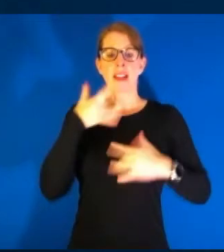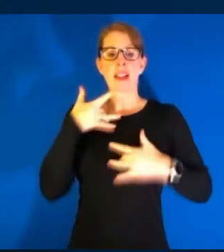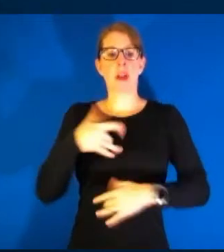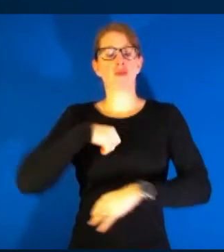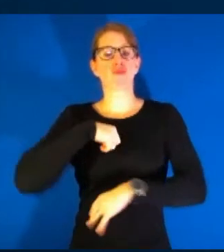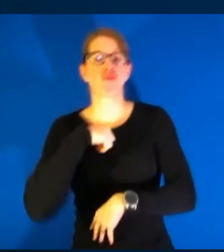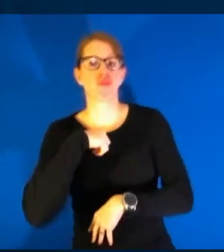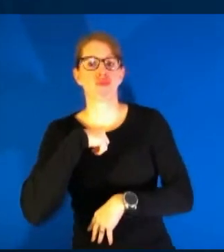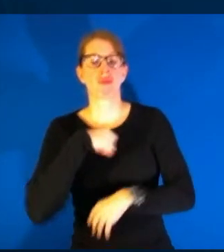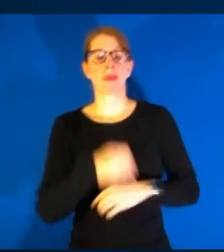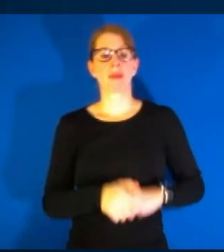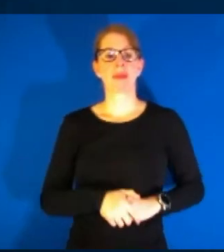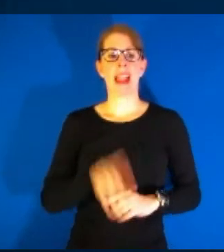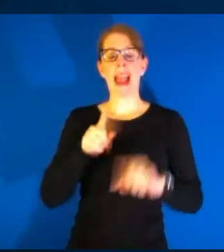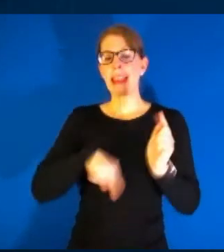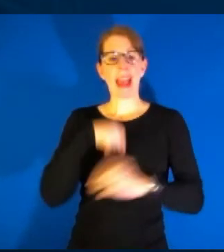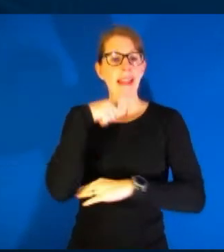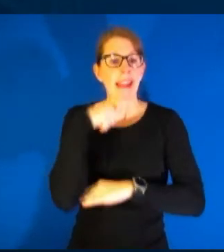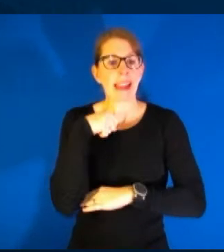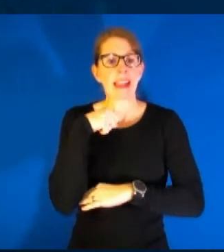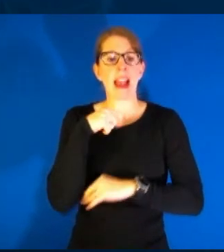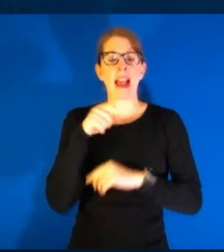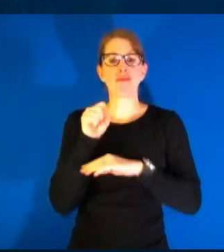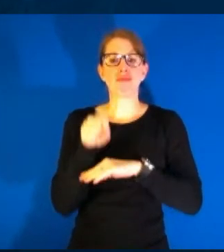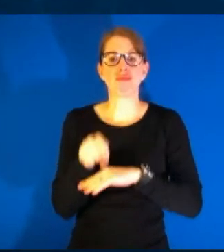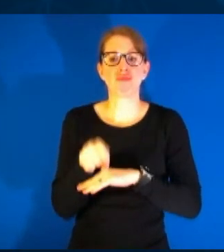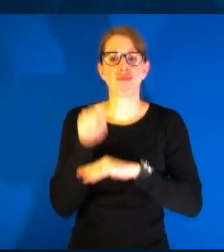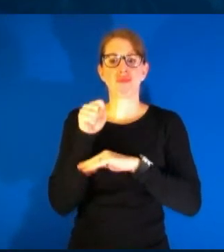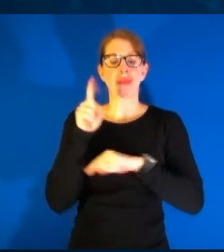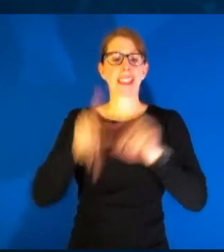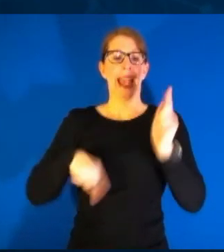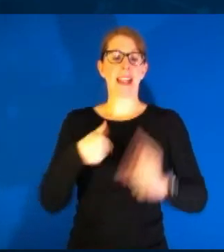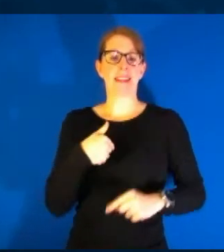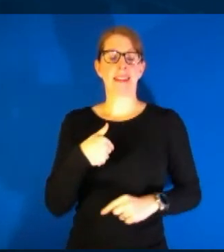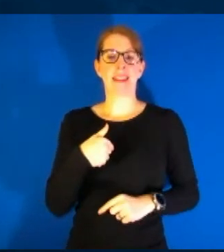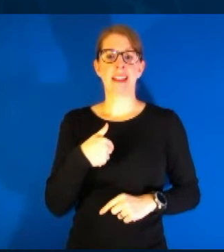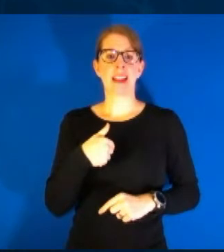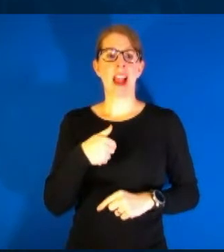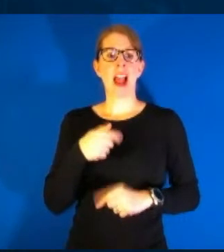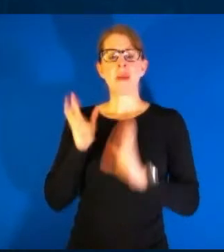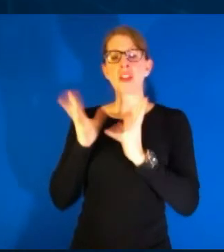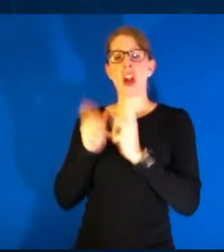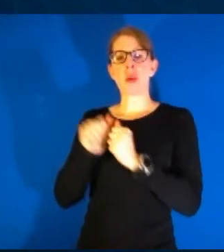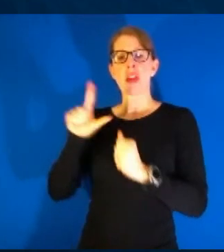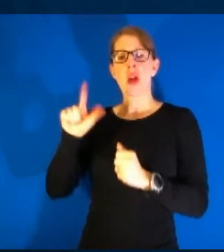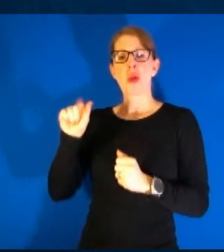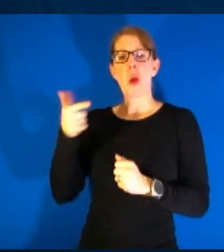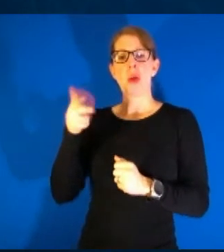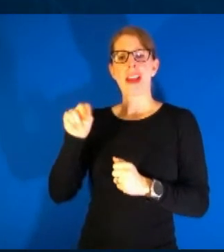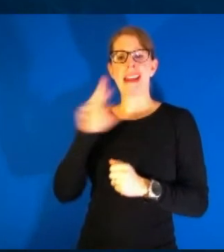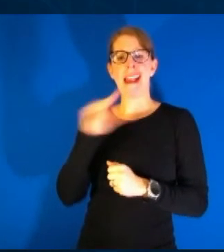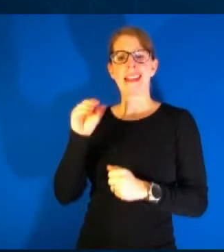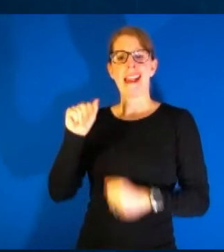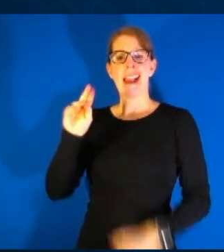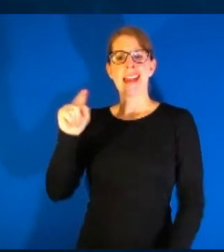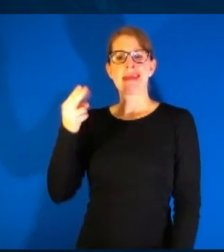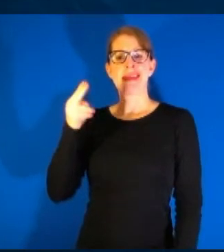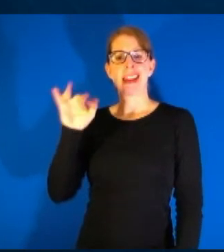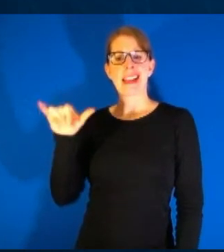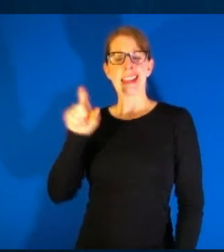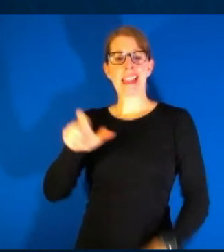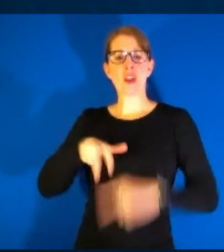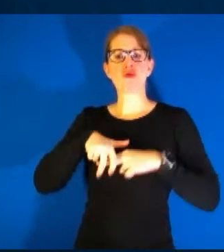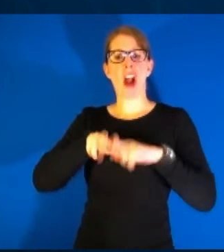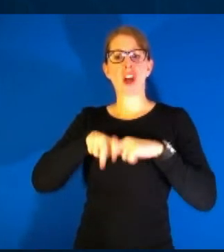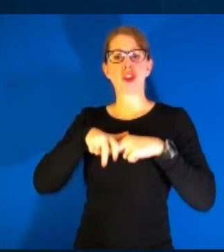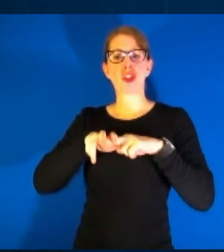leaning over. I can't lean, and I can't rock as well in this chair. I know. I'm going to talk with Logan and Anthony about that. And I think we need a rocker in here. It was